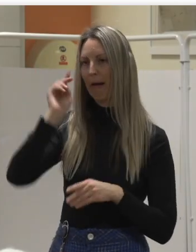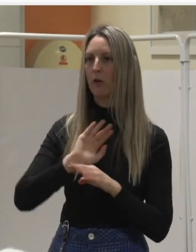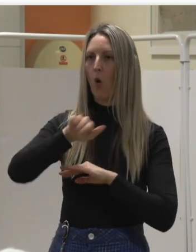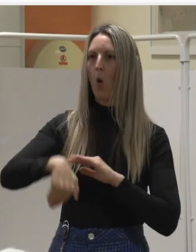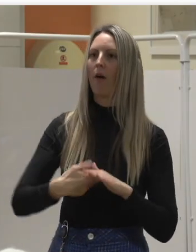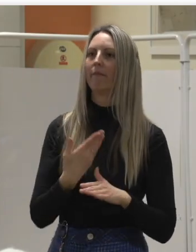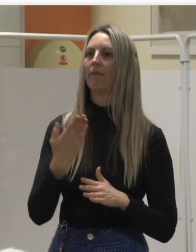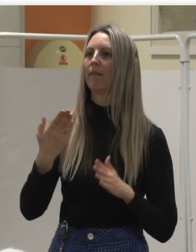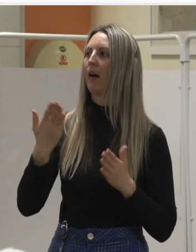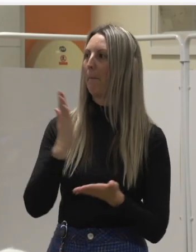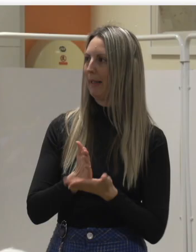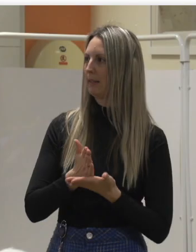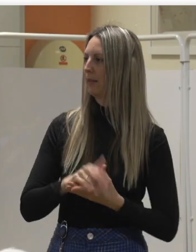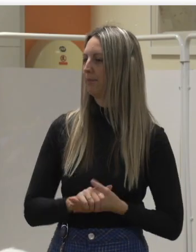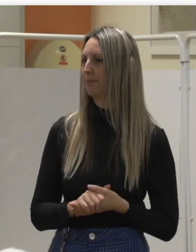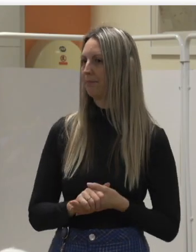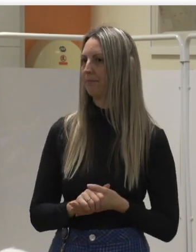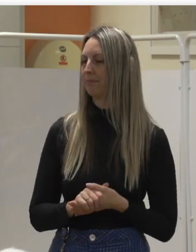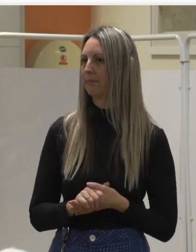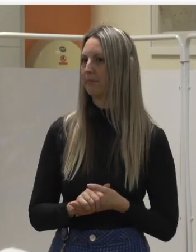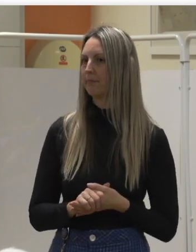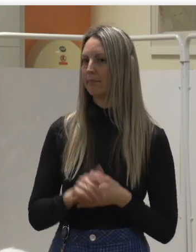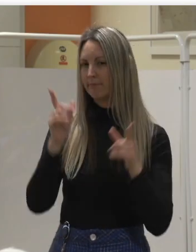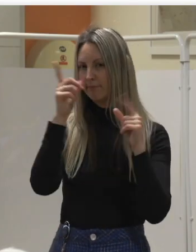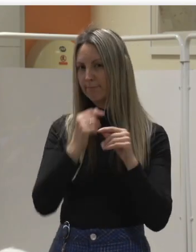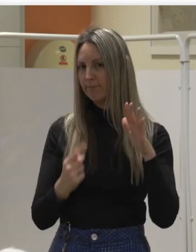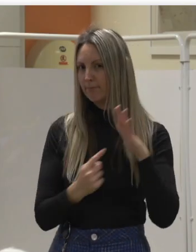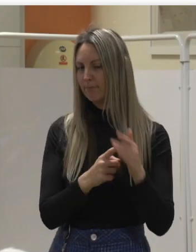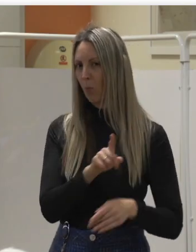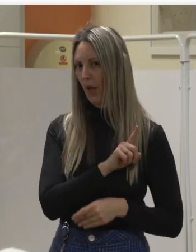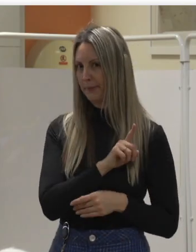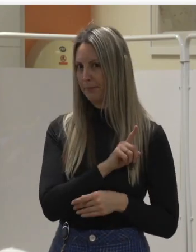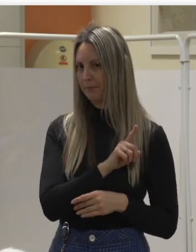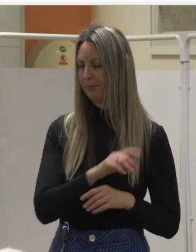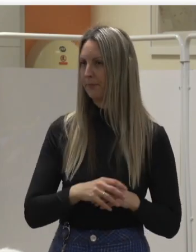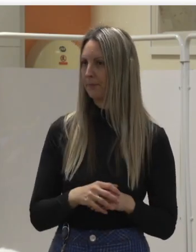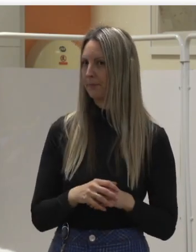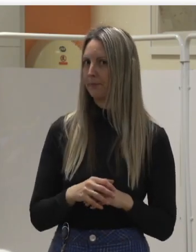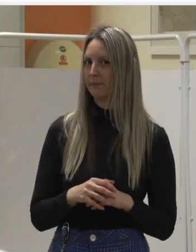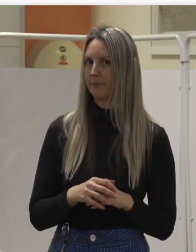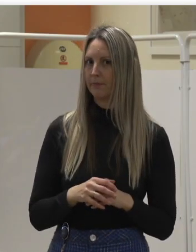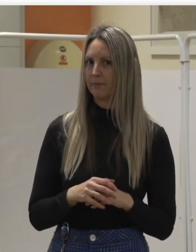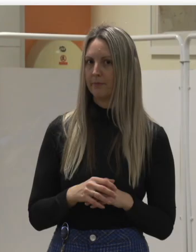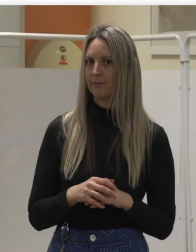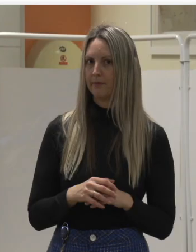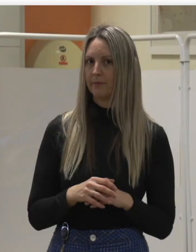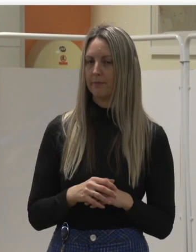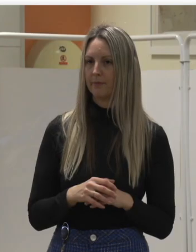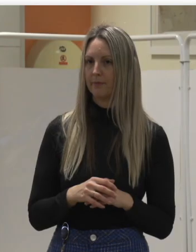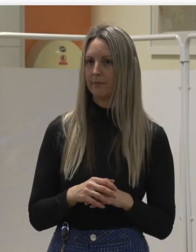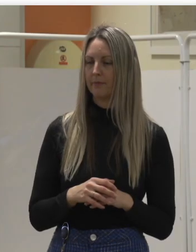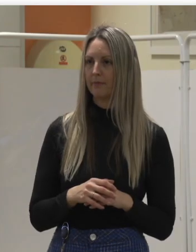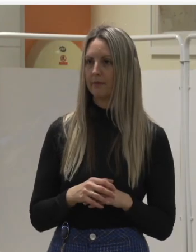I spoke to you about sleep, why sleep is important. So addressing